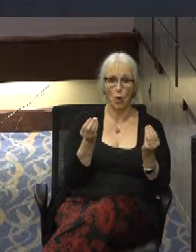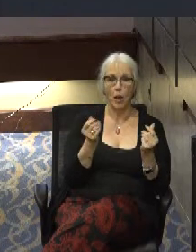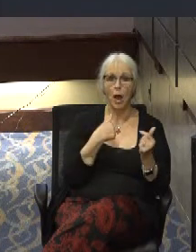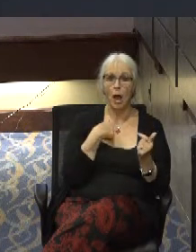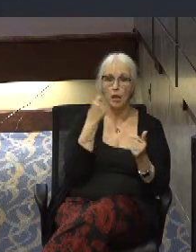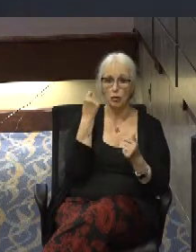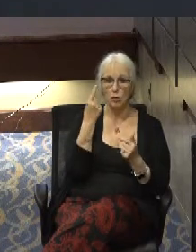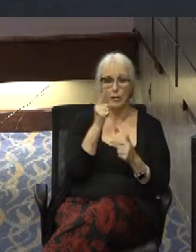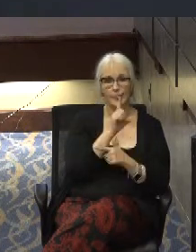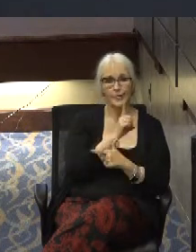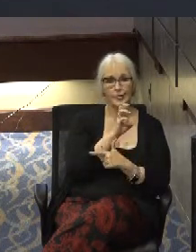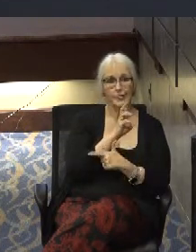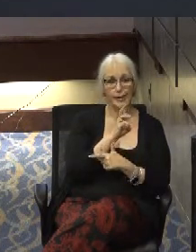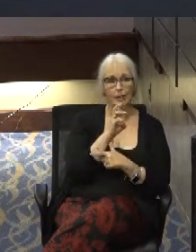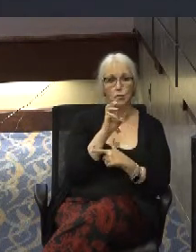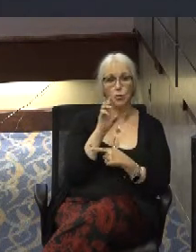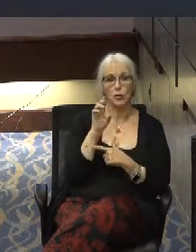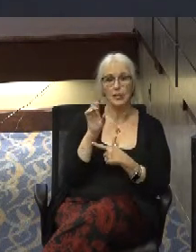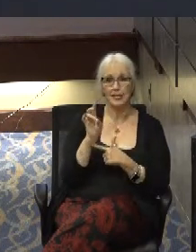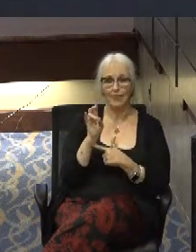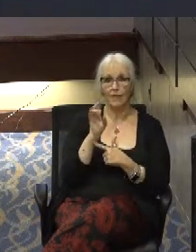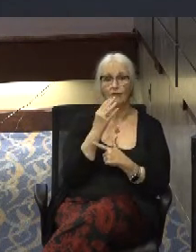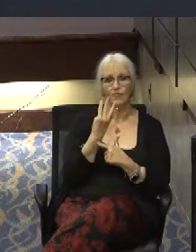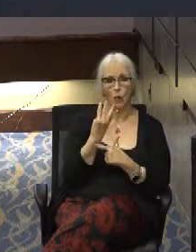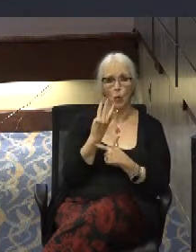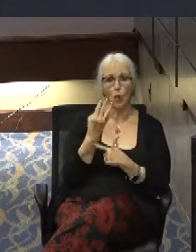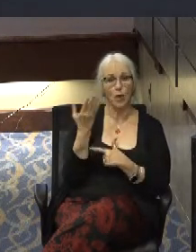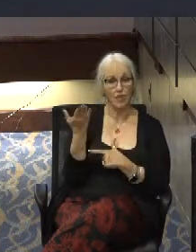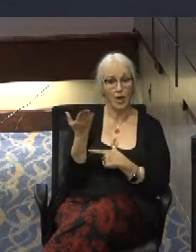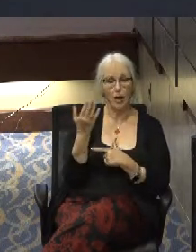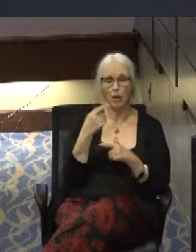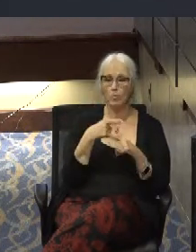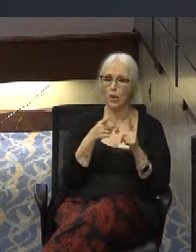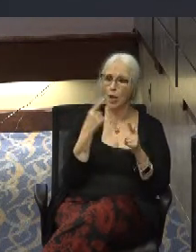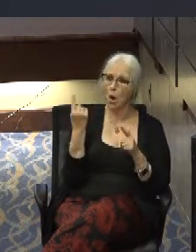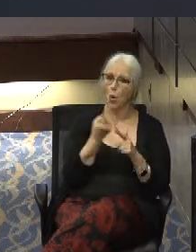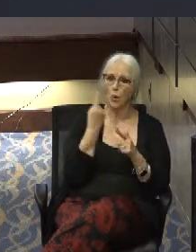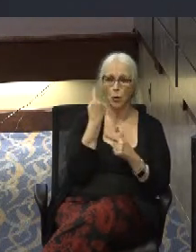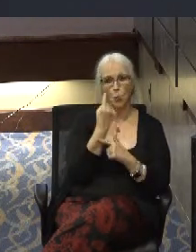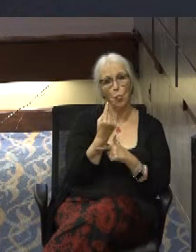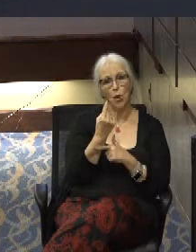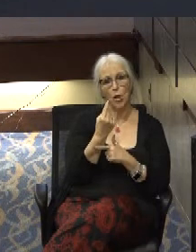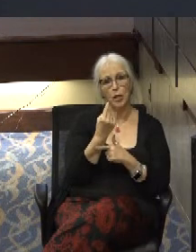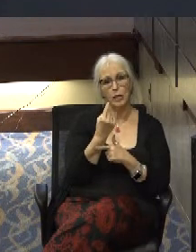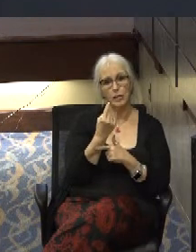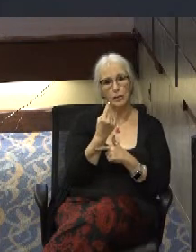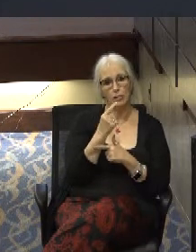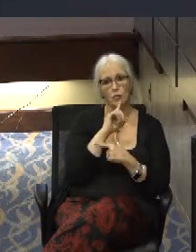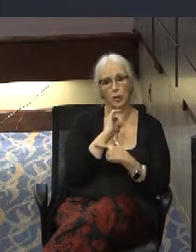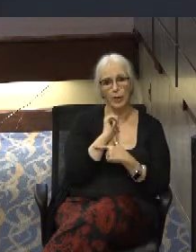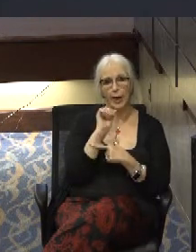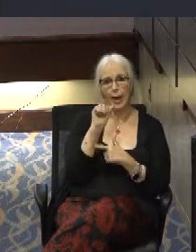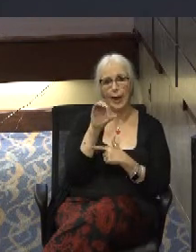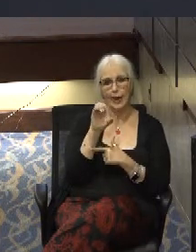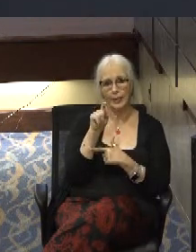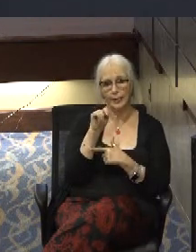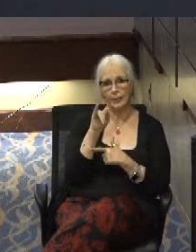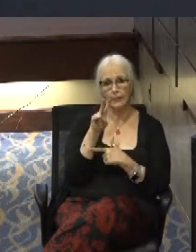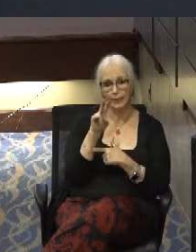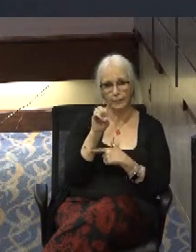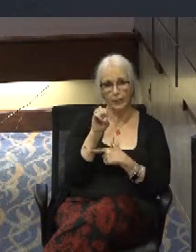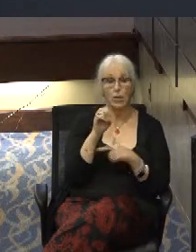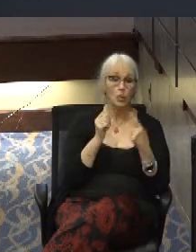there are about 6 or 7 taps for mobile homes there, but there is currently only one active mobile home. And so the one that